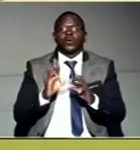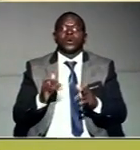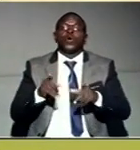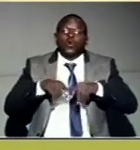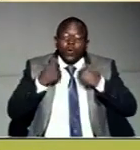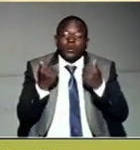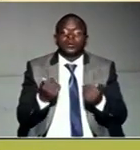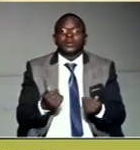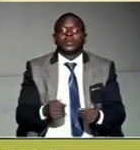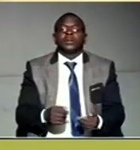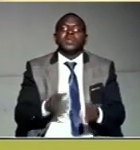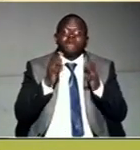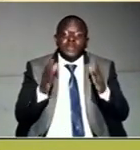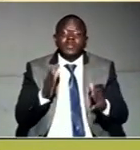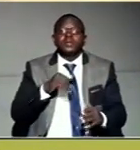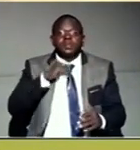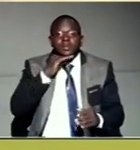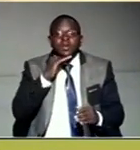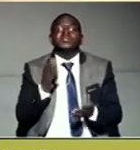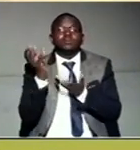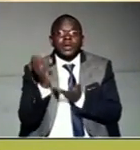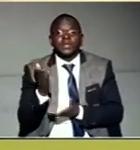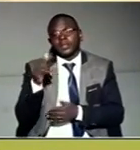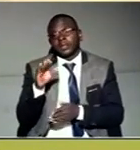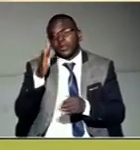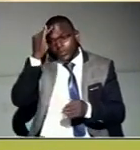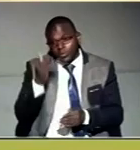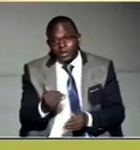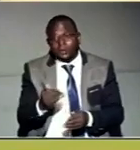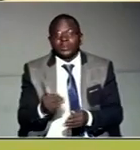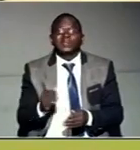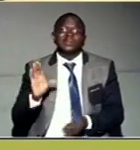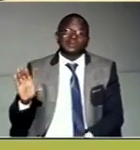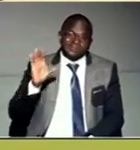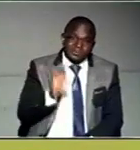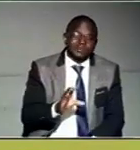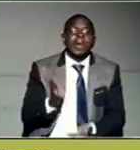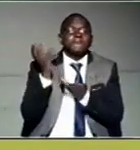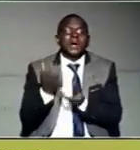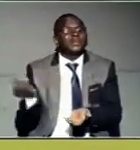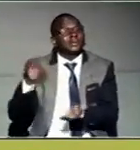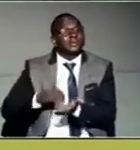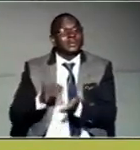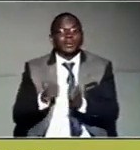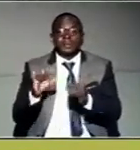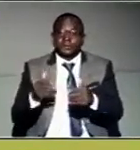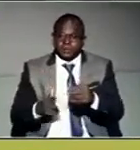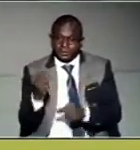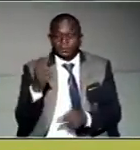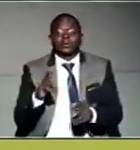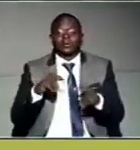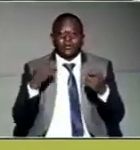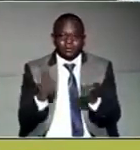hosting. That's big enough. That's burden enough. Why must we finance the whole burden again? The newly launched Parliamentary Forum